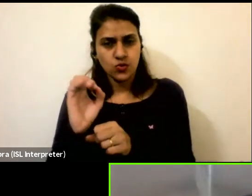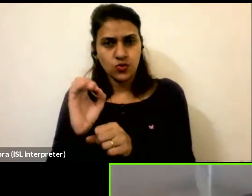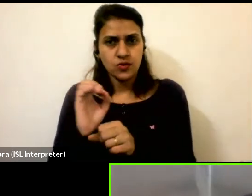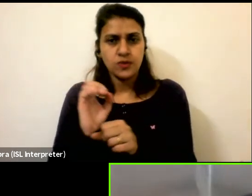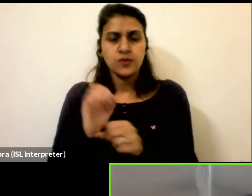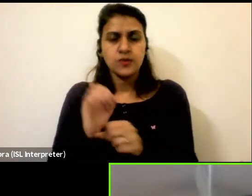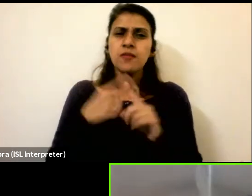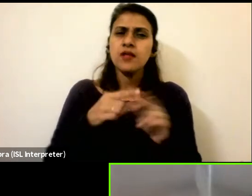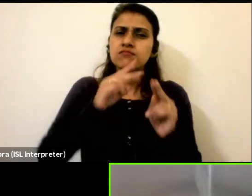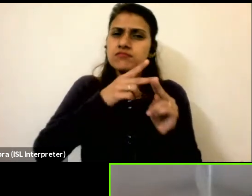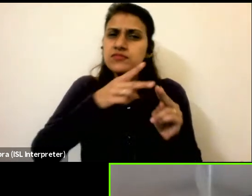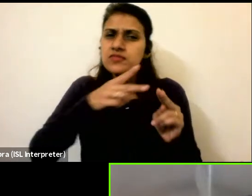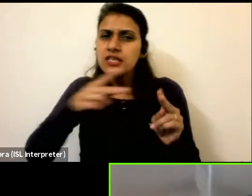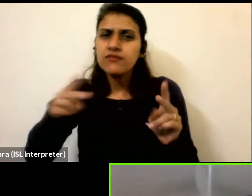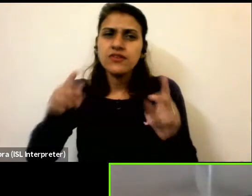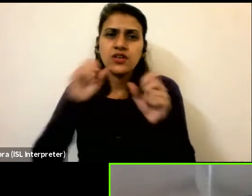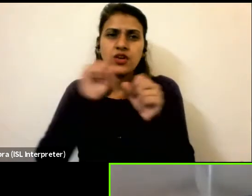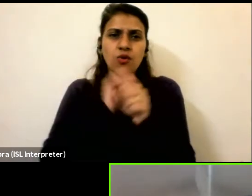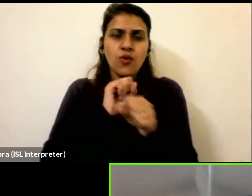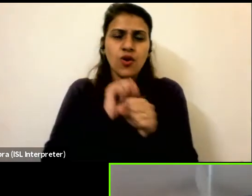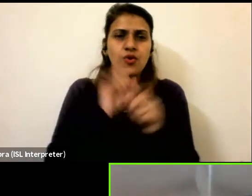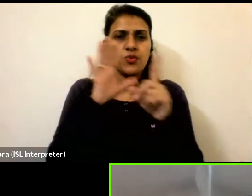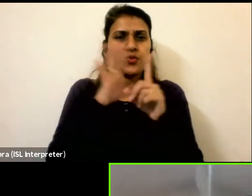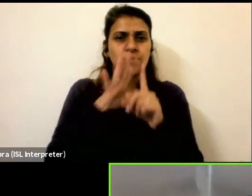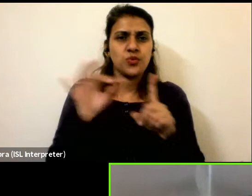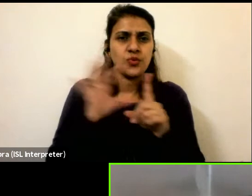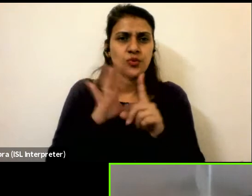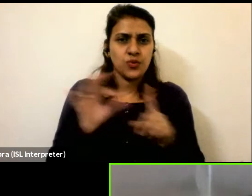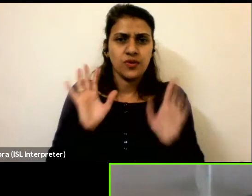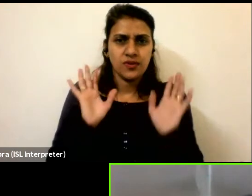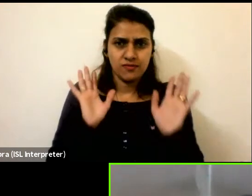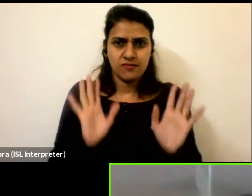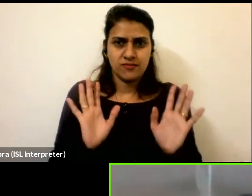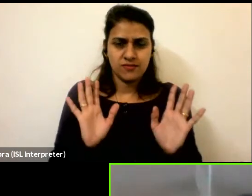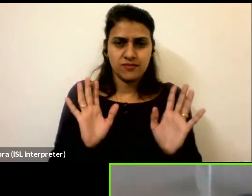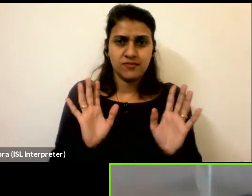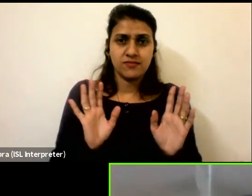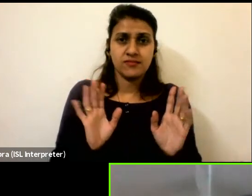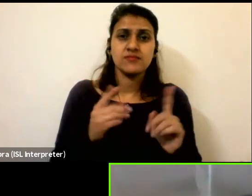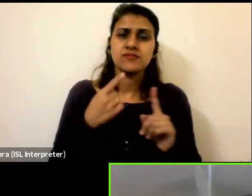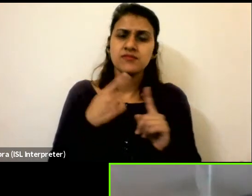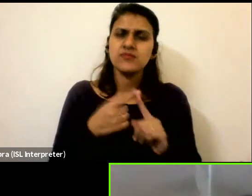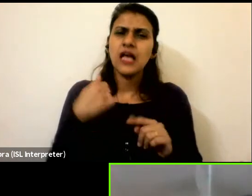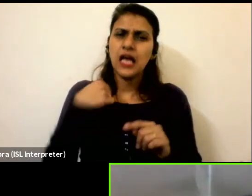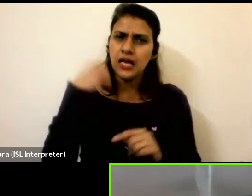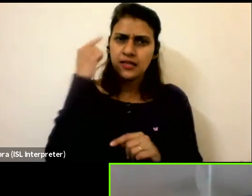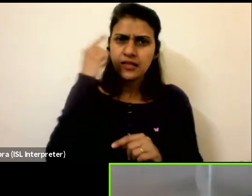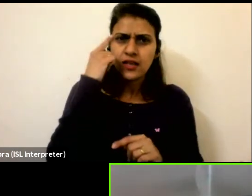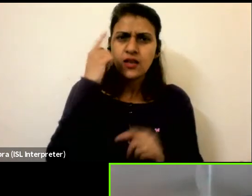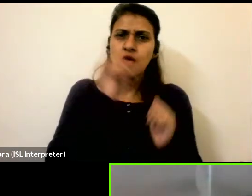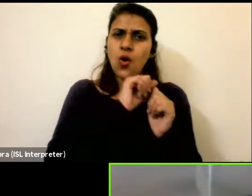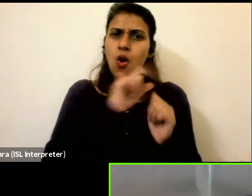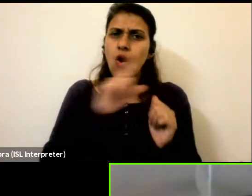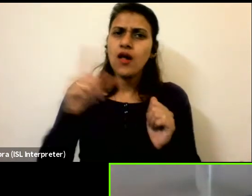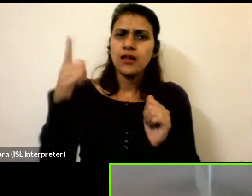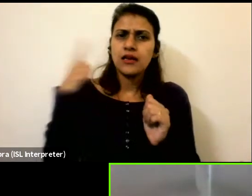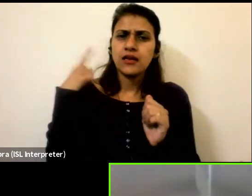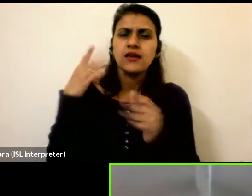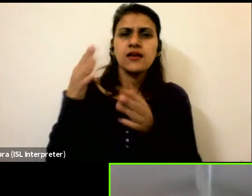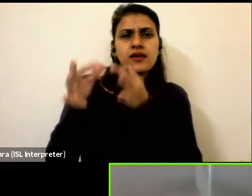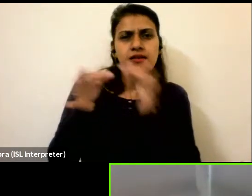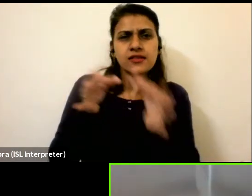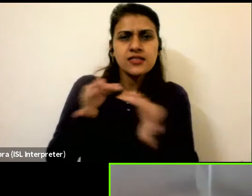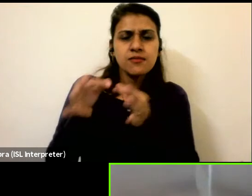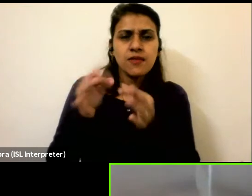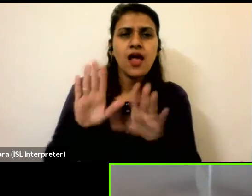of doing this. And I think, we should be pulling on all levers to see how best we can help this sector